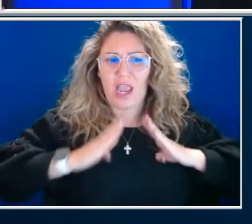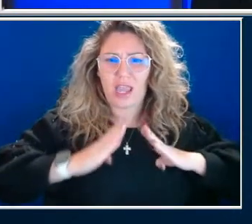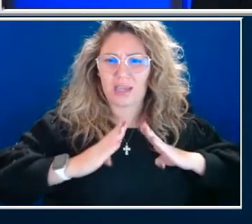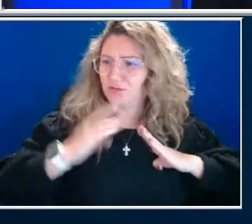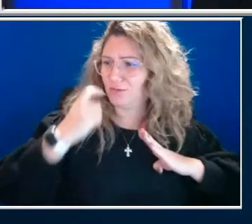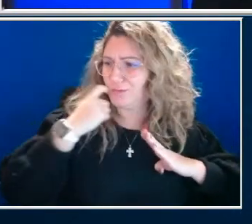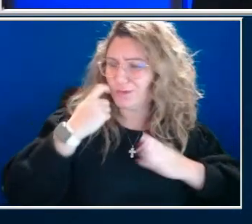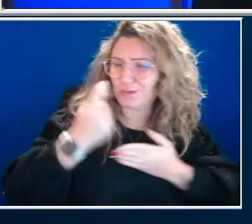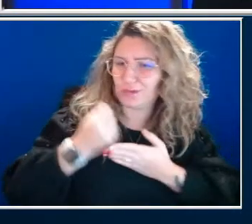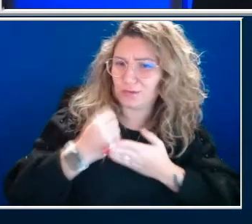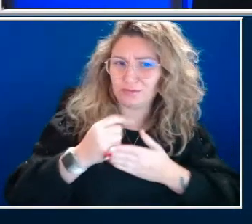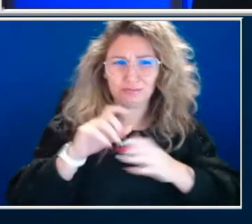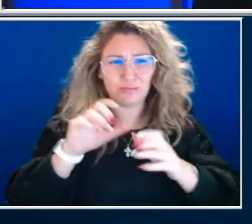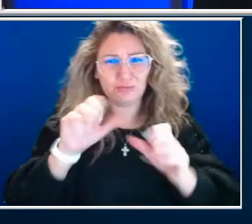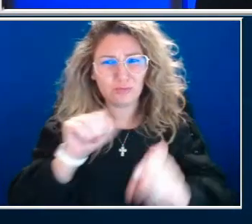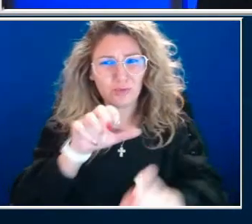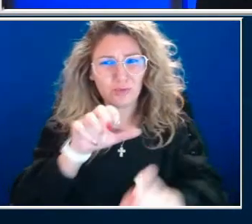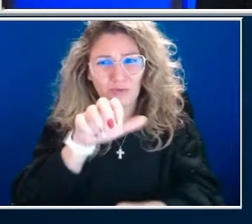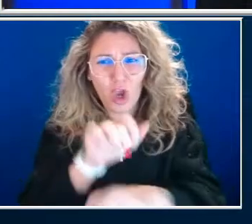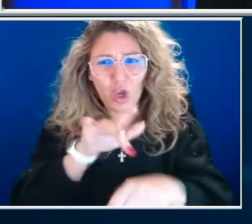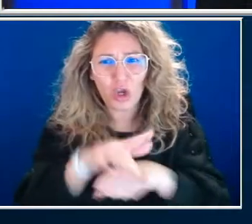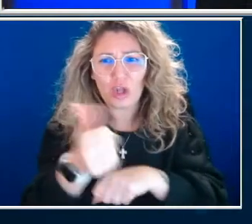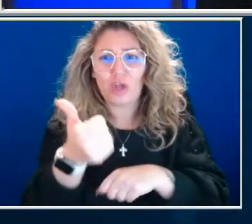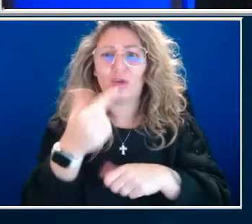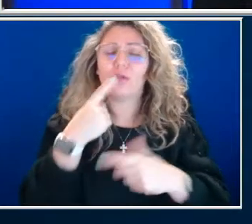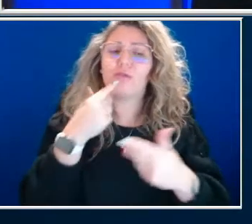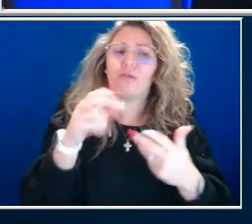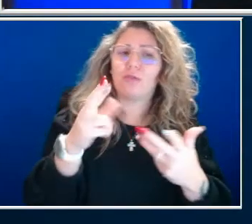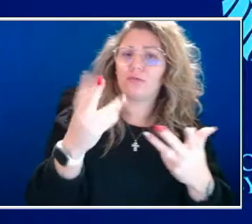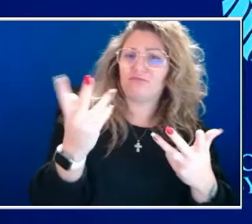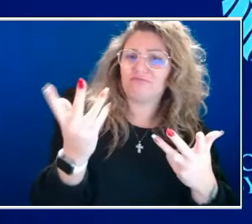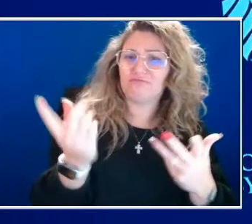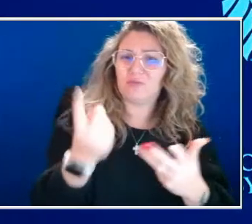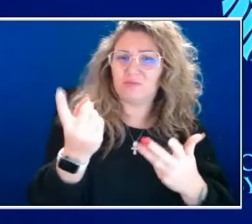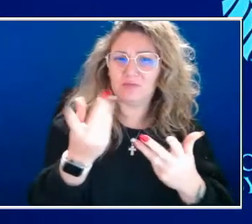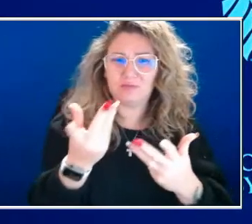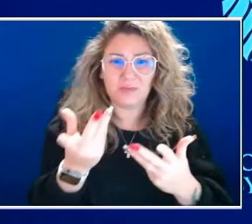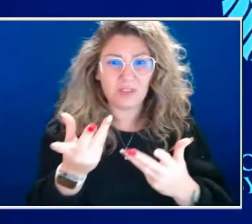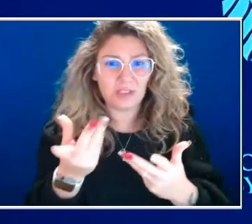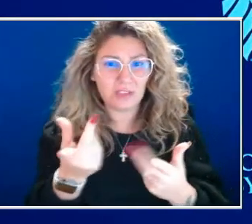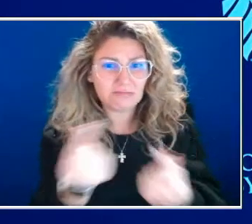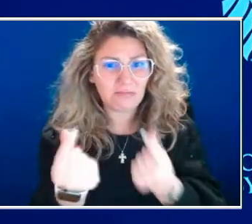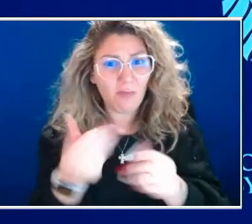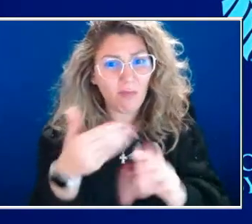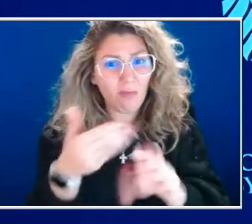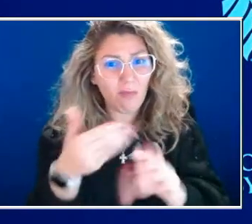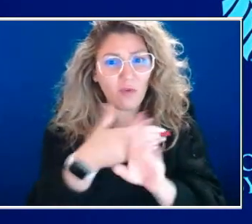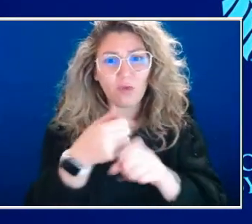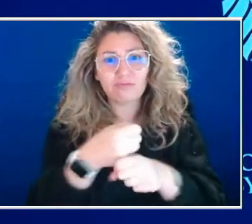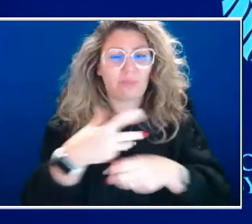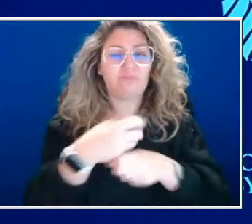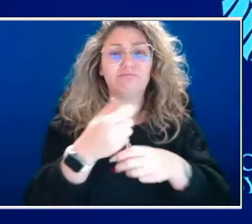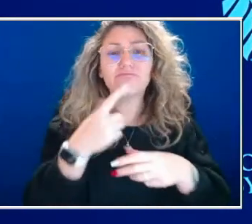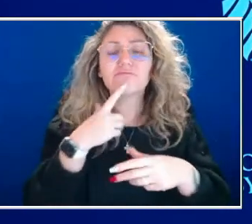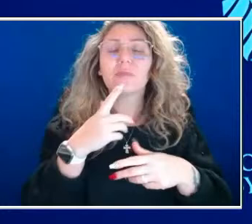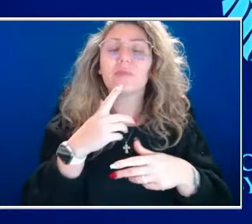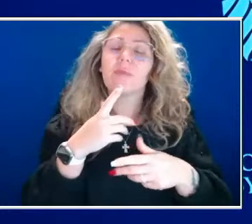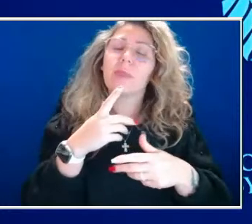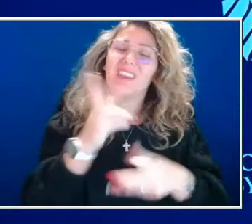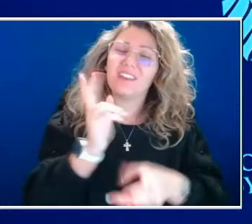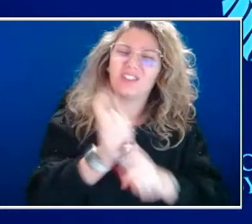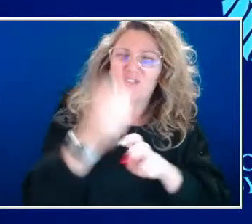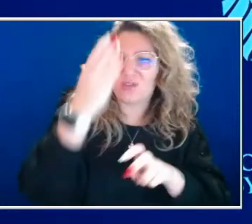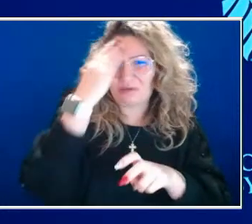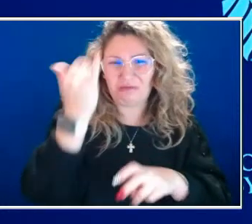this earlier? Is there something that could have been done before it ruptured? It's hard to know if they could have caught it earlier or if he also had bronchitis. If they had